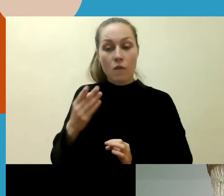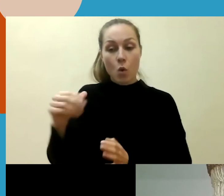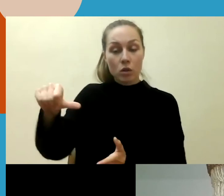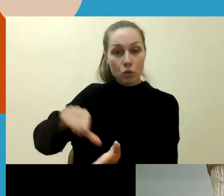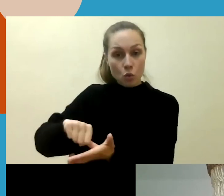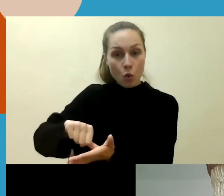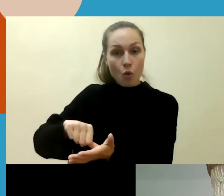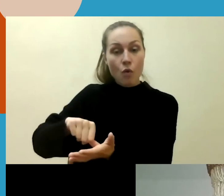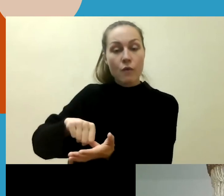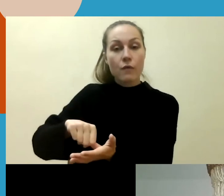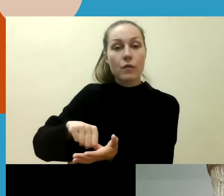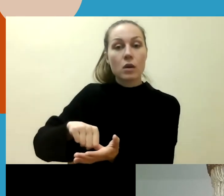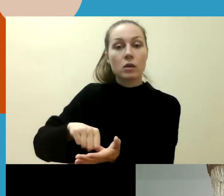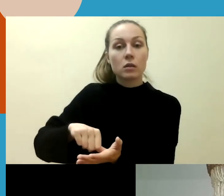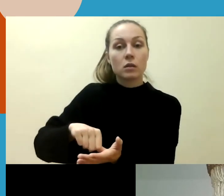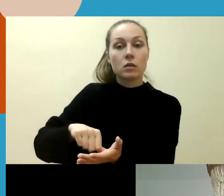Also,